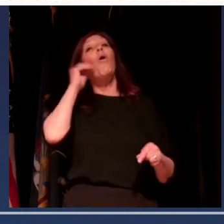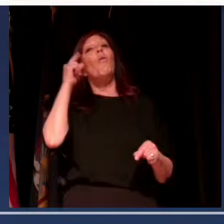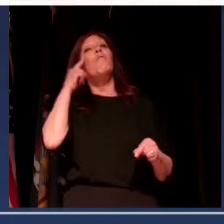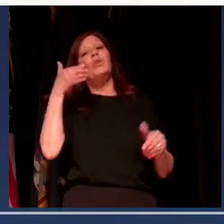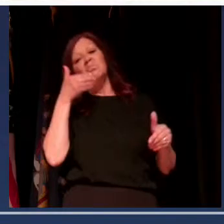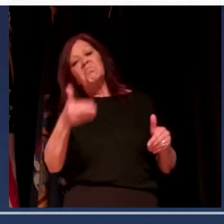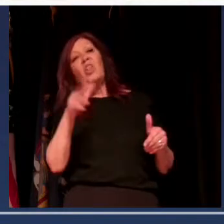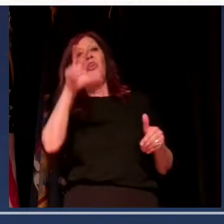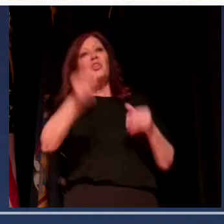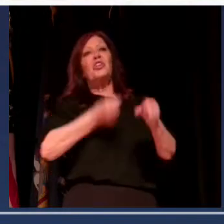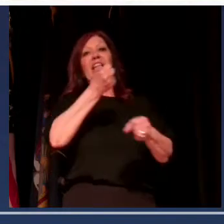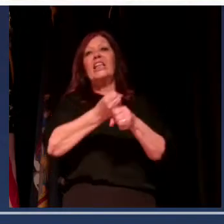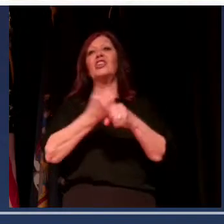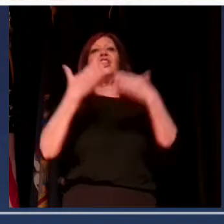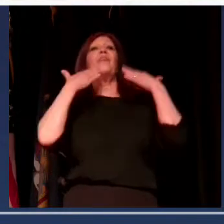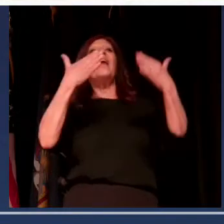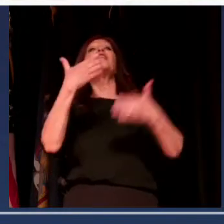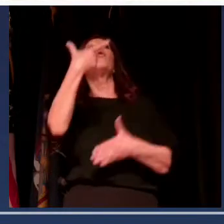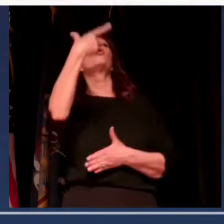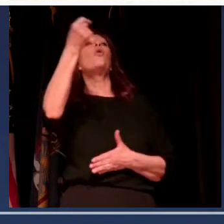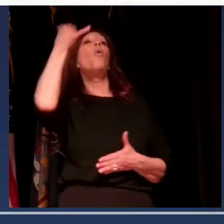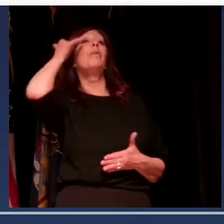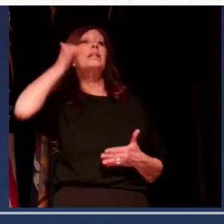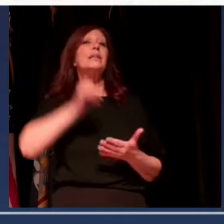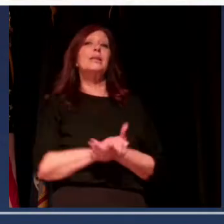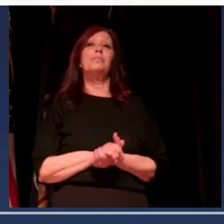30 years. Thank you, and go Bills!